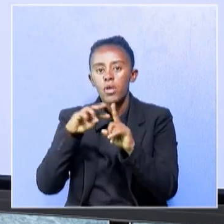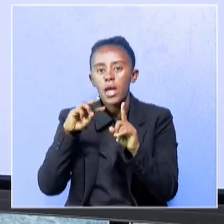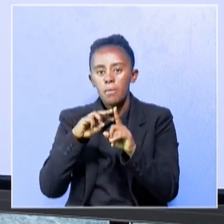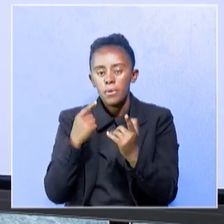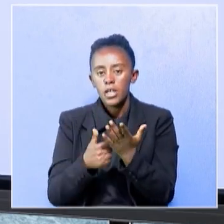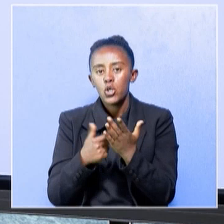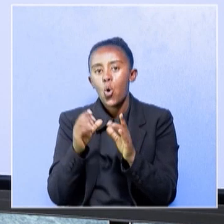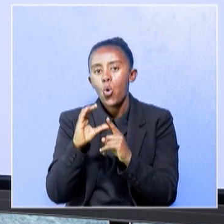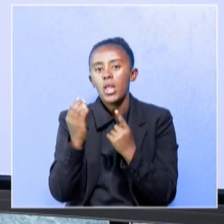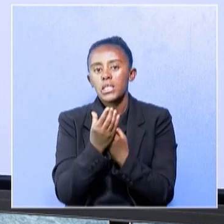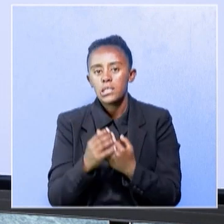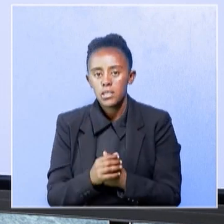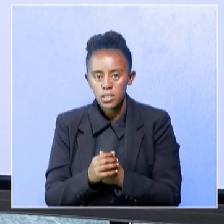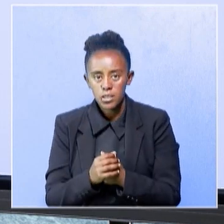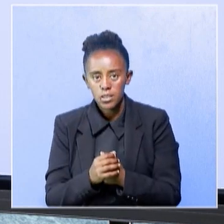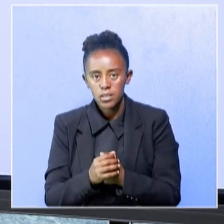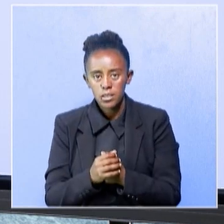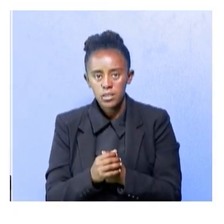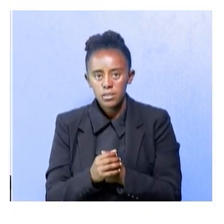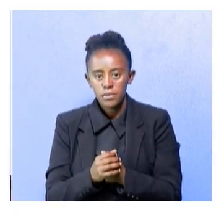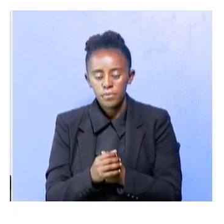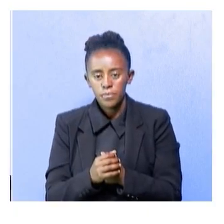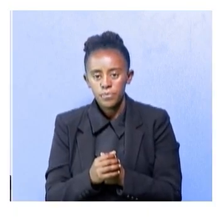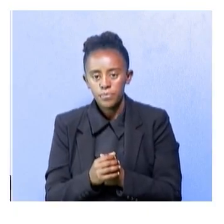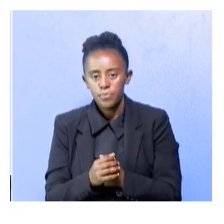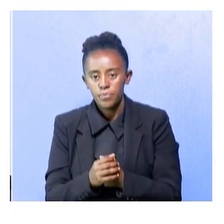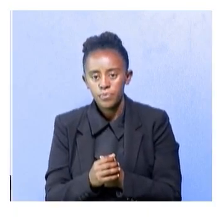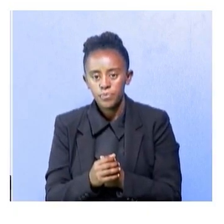in contexts? Let's go.